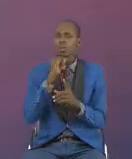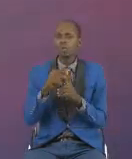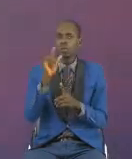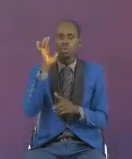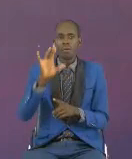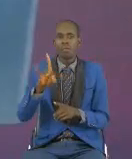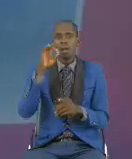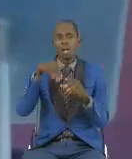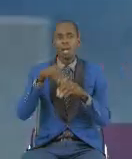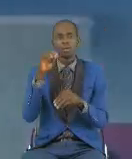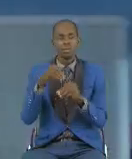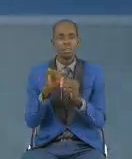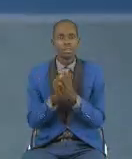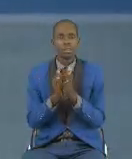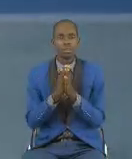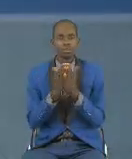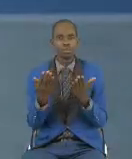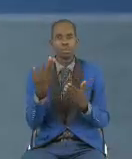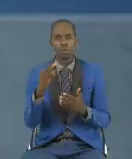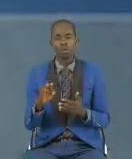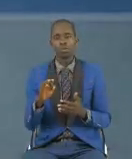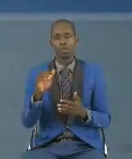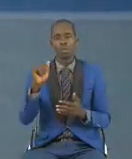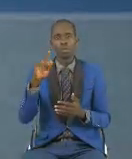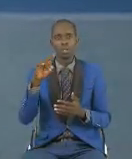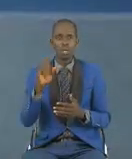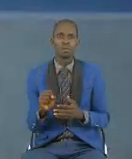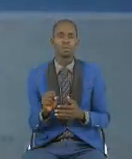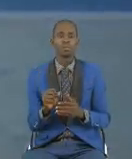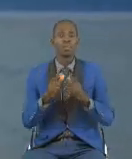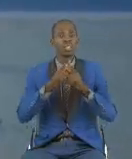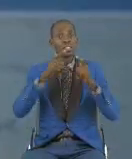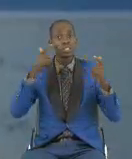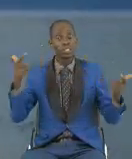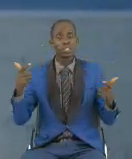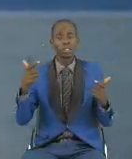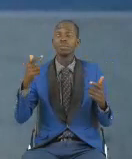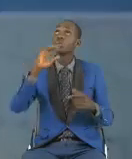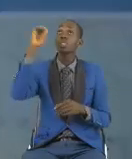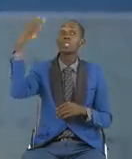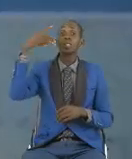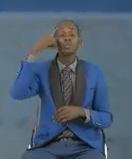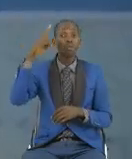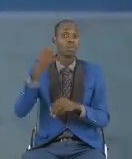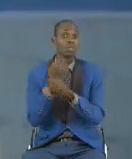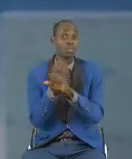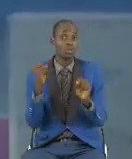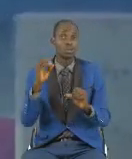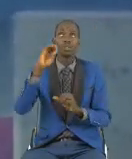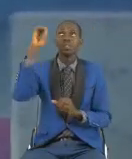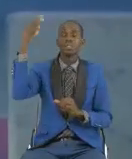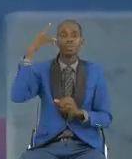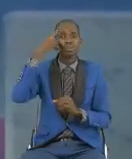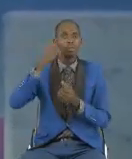in the word of grace. Grace for salvation, grace for sanctification, grace for sustainability,